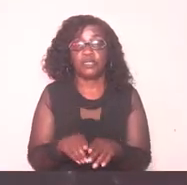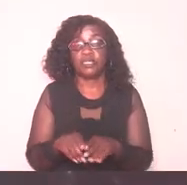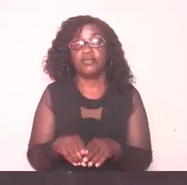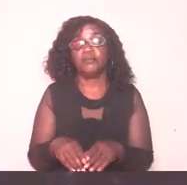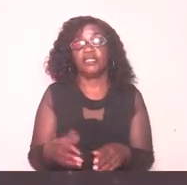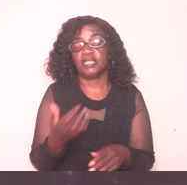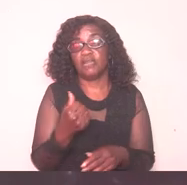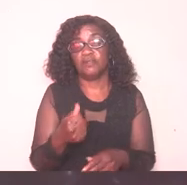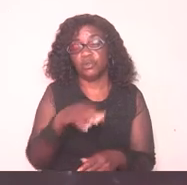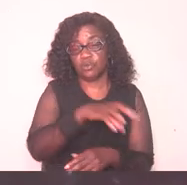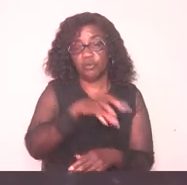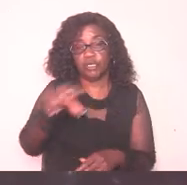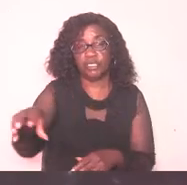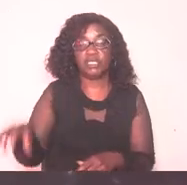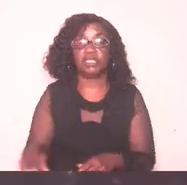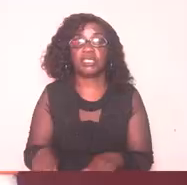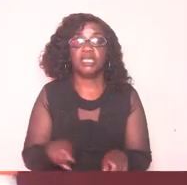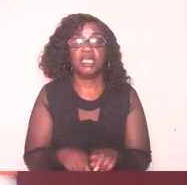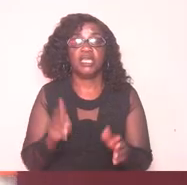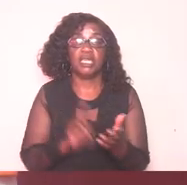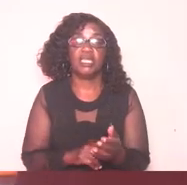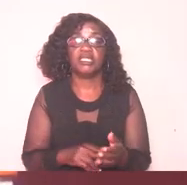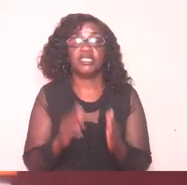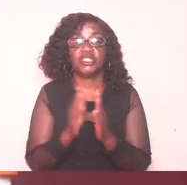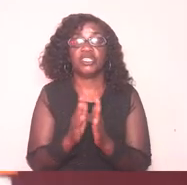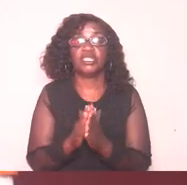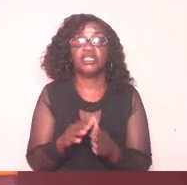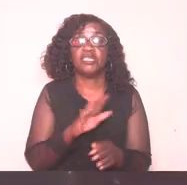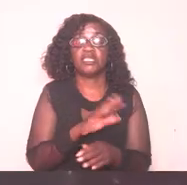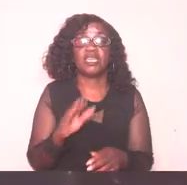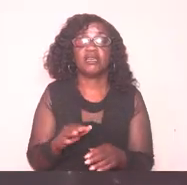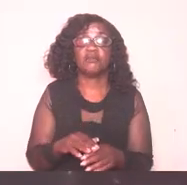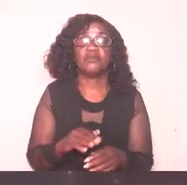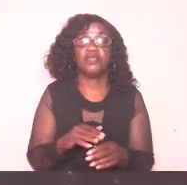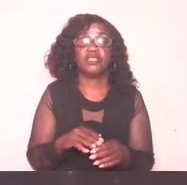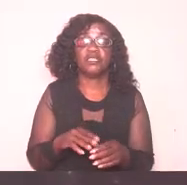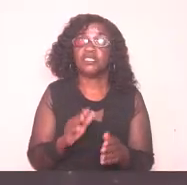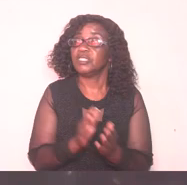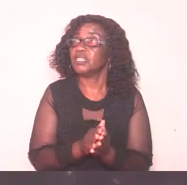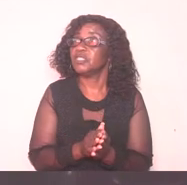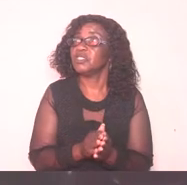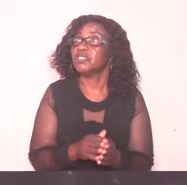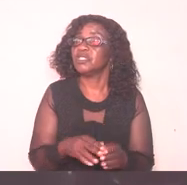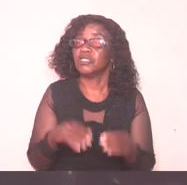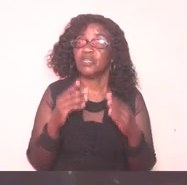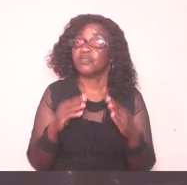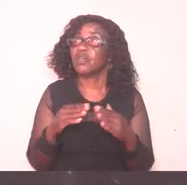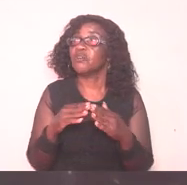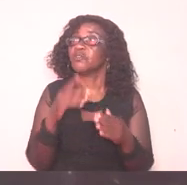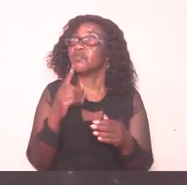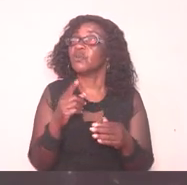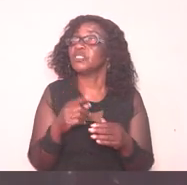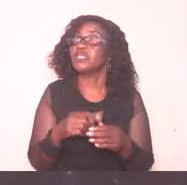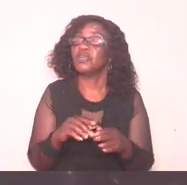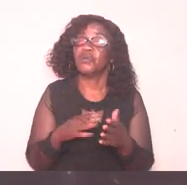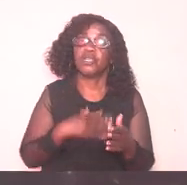to communities, right? Where even the church or even other religious structures, right, and other conservative structures can be engaged and understand that whether